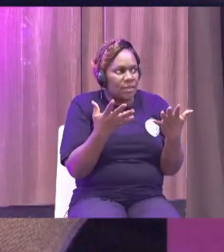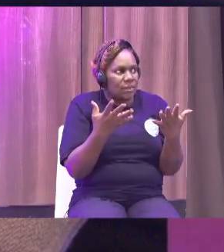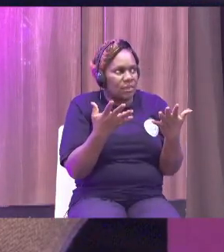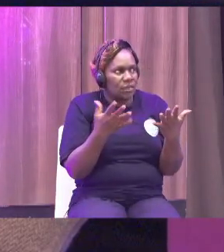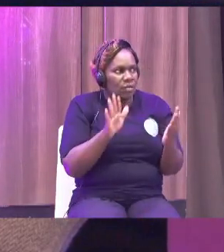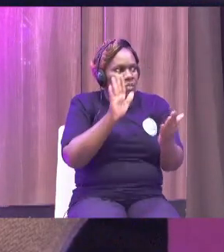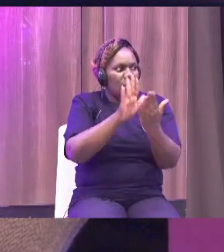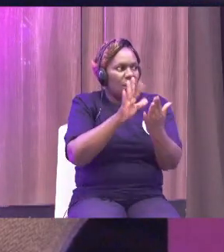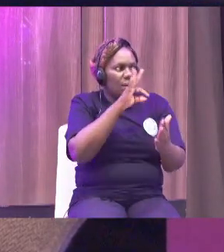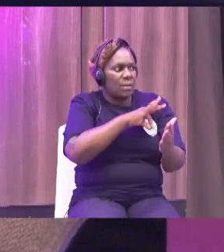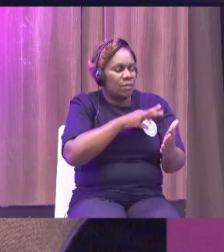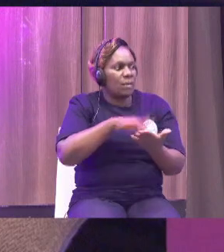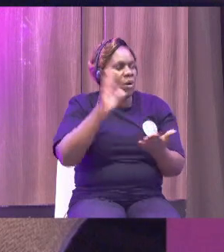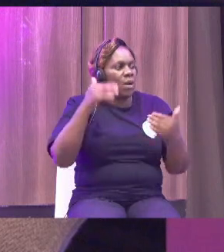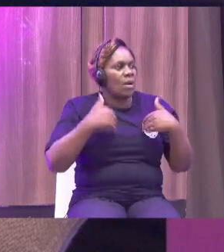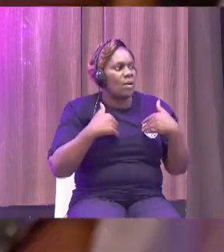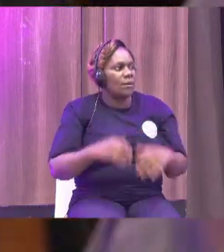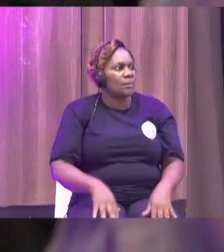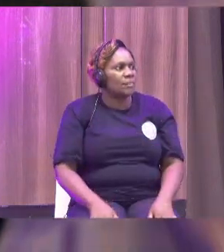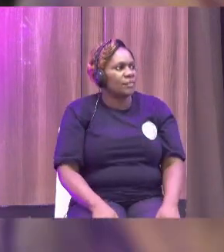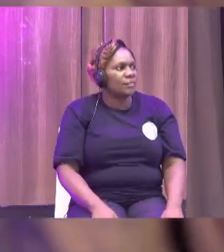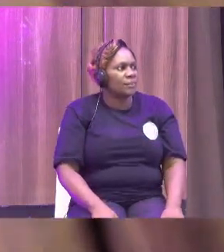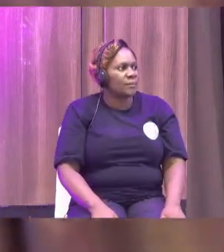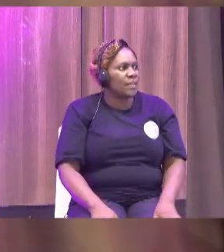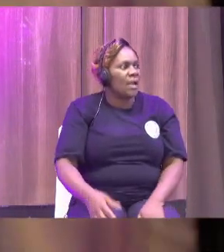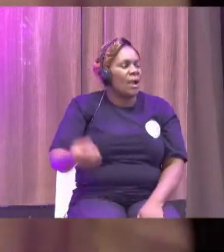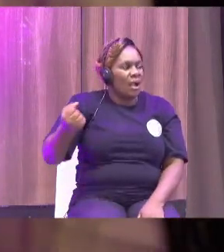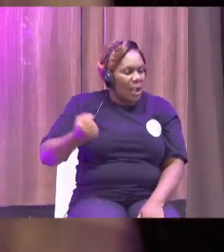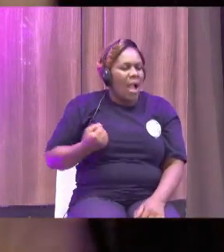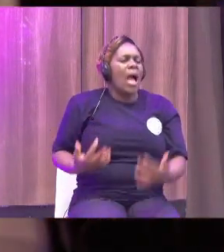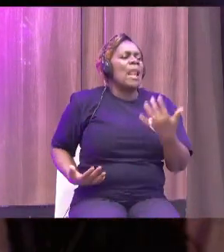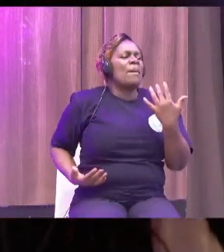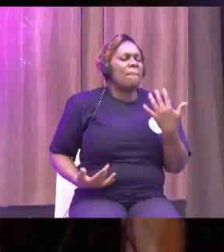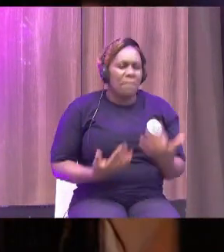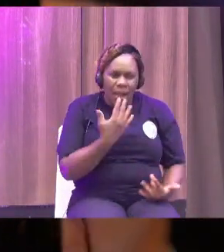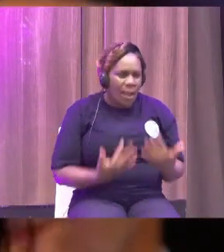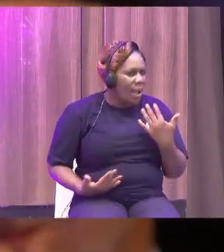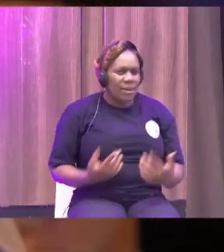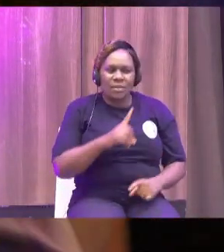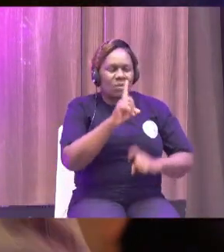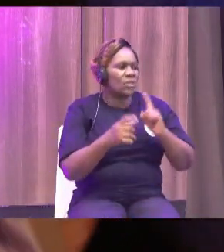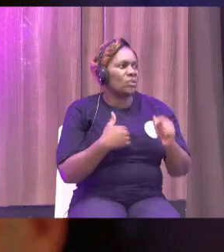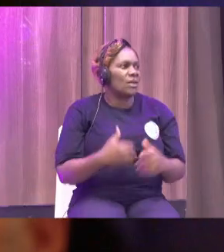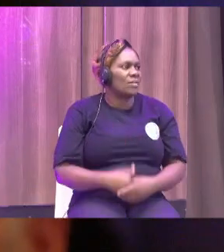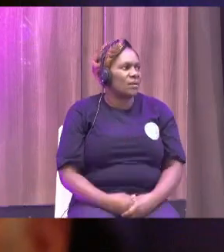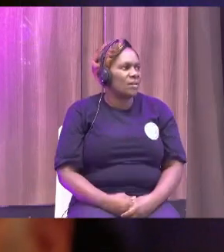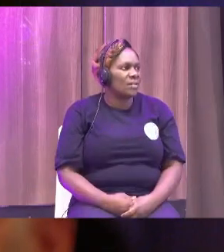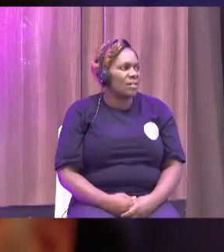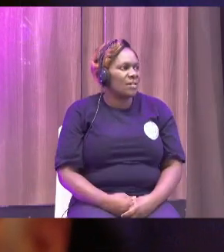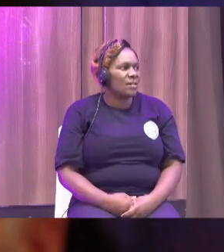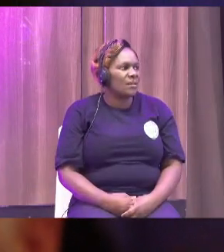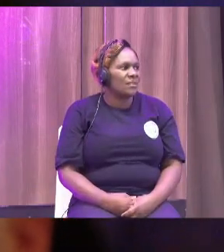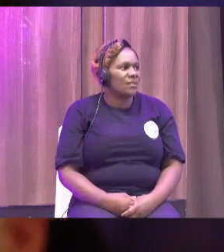might really benefit from Thank you very much. Thank you very much. The lady has really begged me to give her a chance, and in the spirit of being